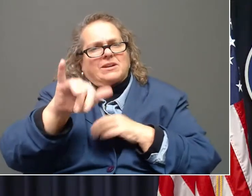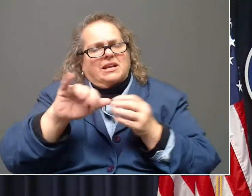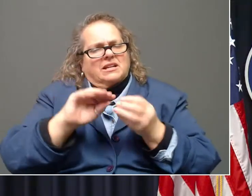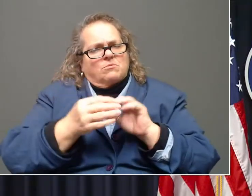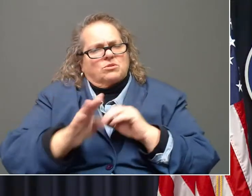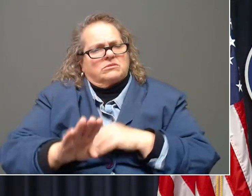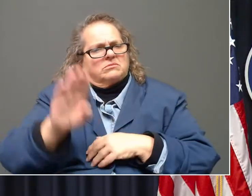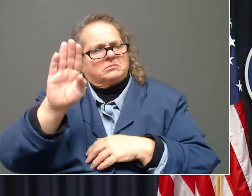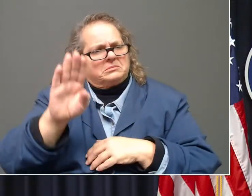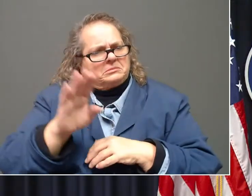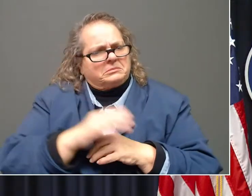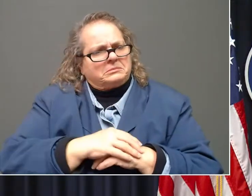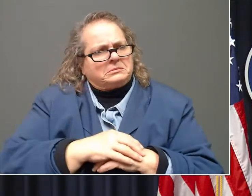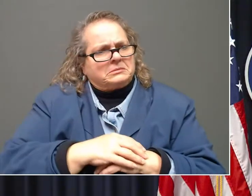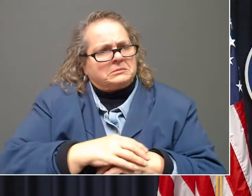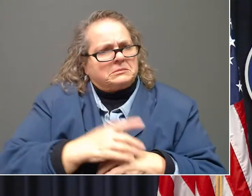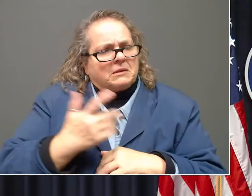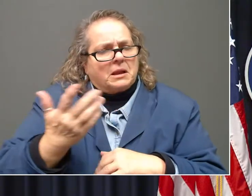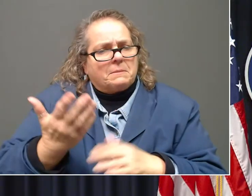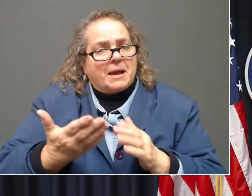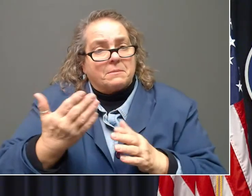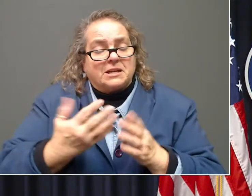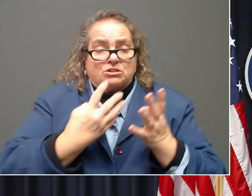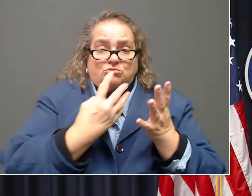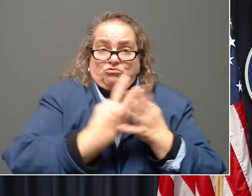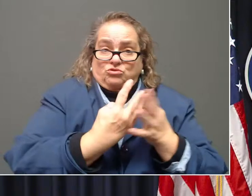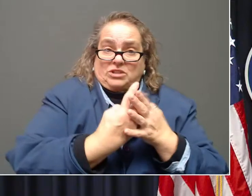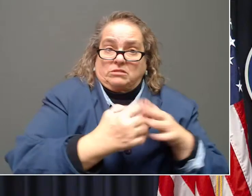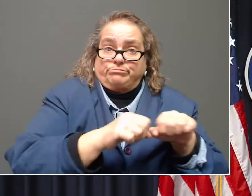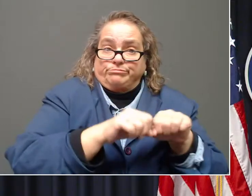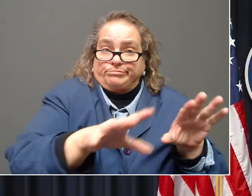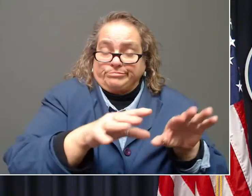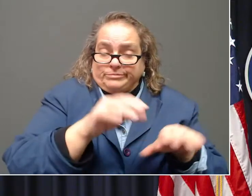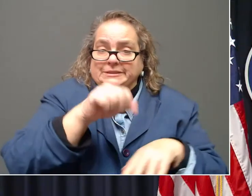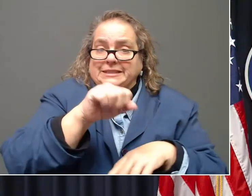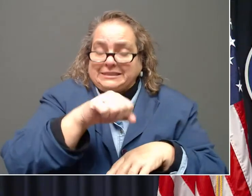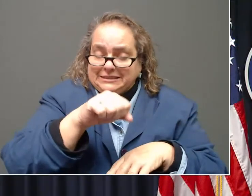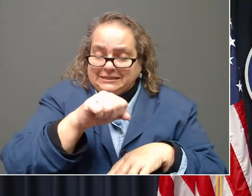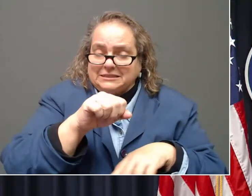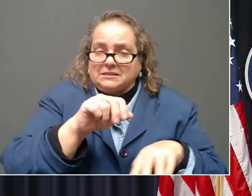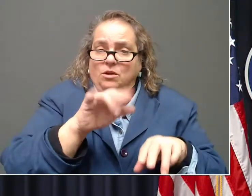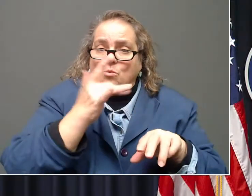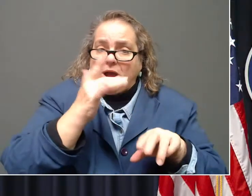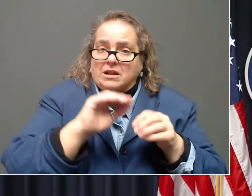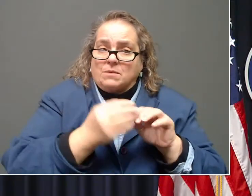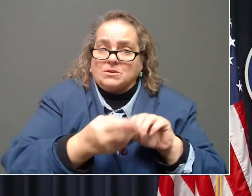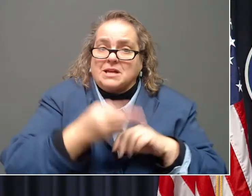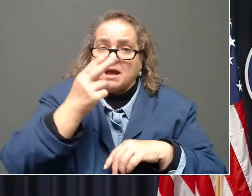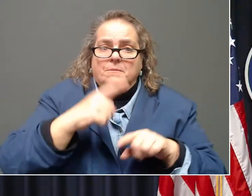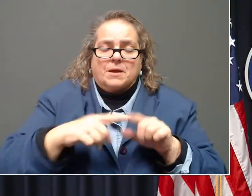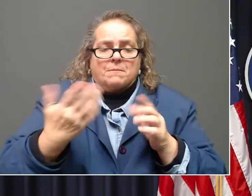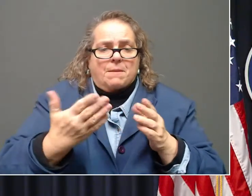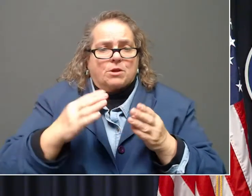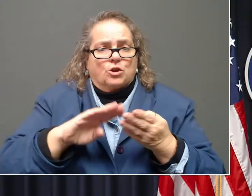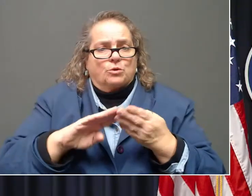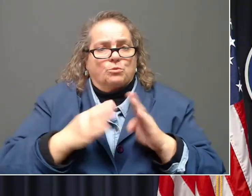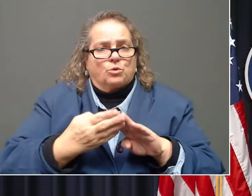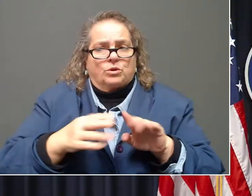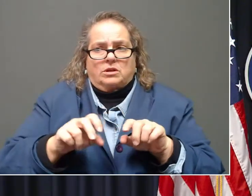you any harm in the future. The one for Amy was done under her name. What we're also seeing